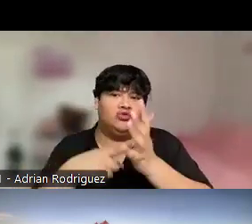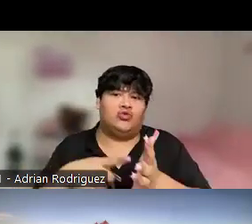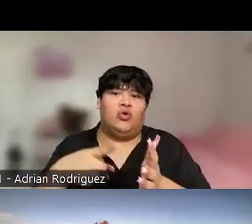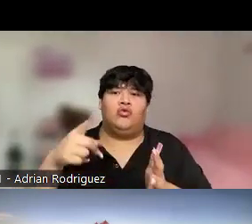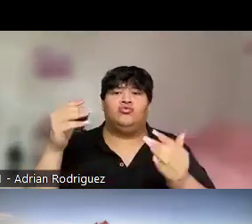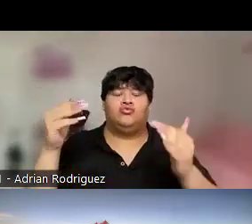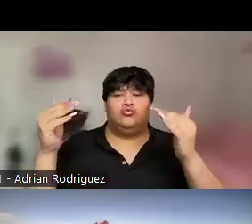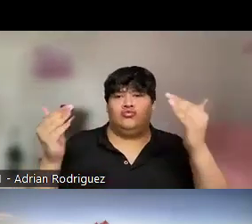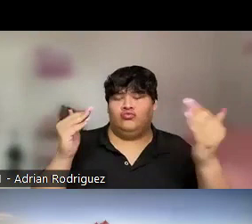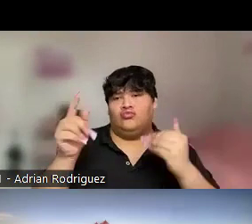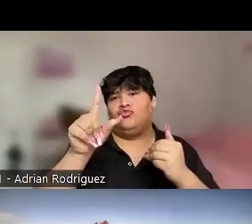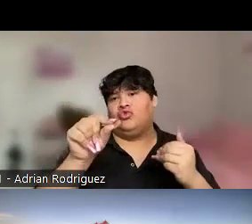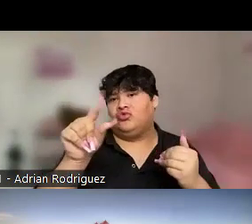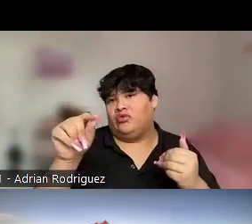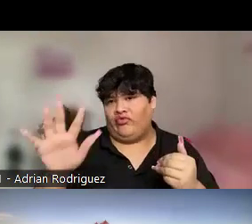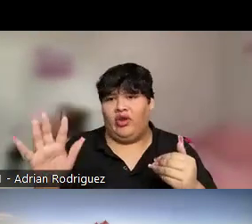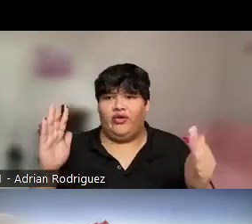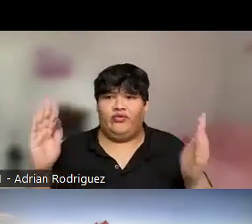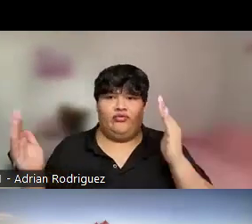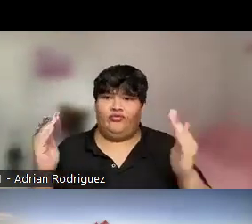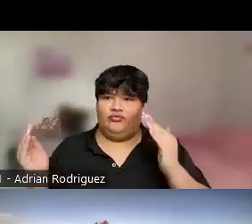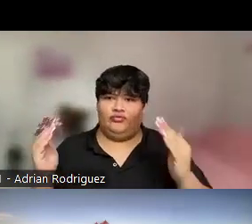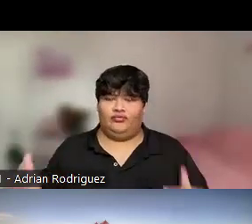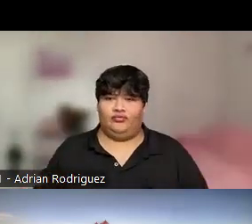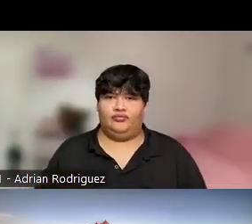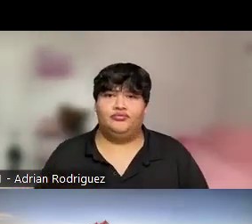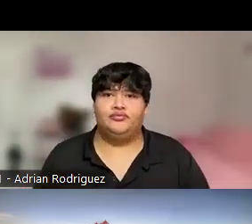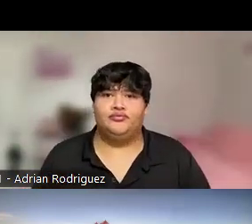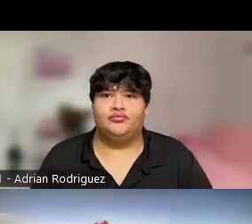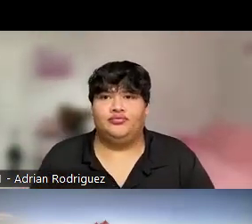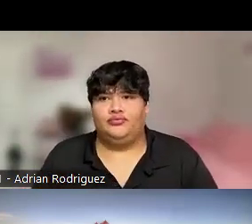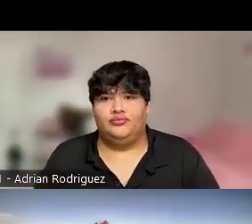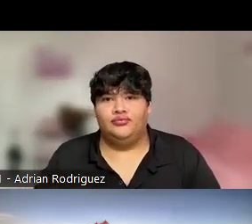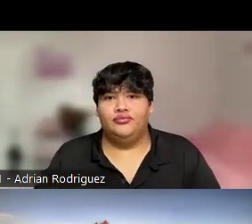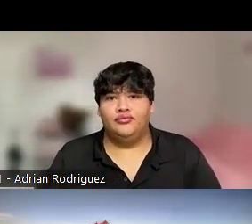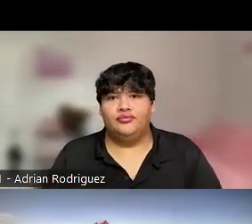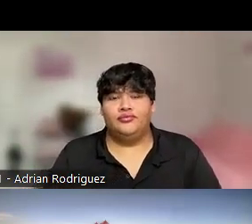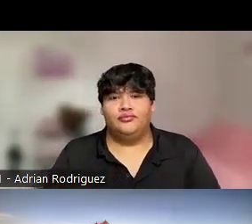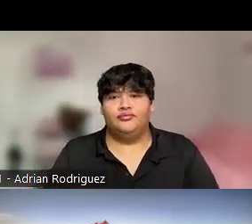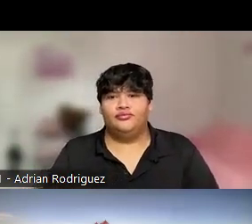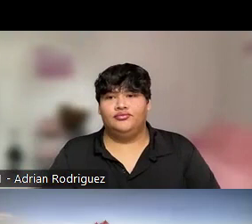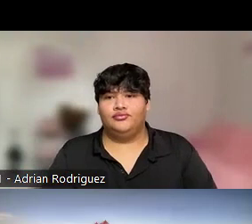through 2025. Next slide, please.